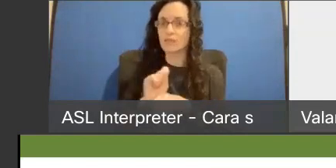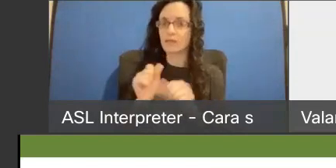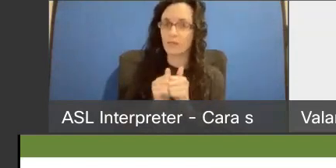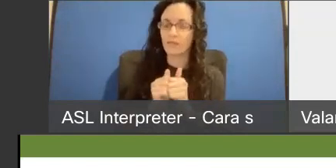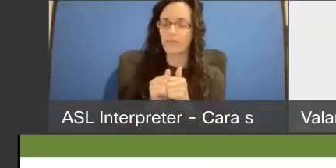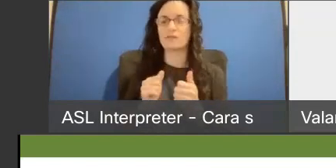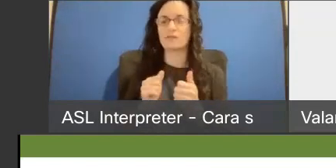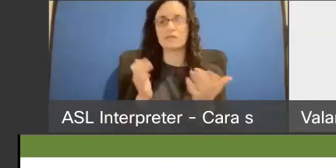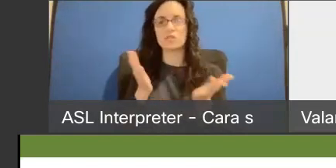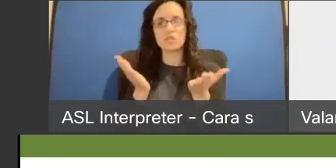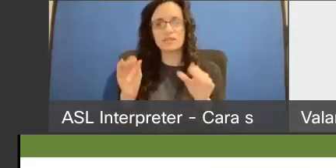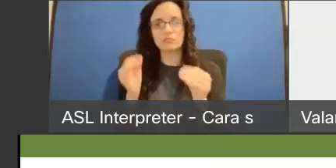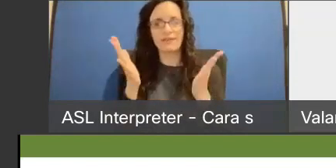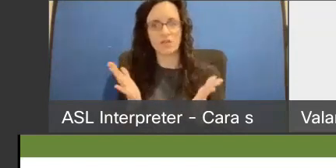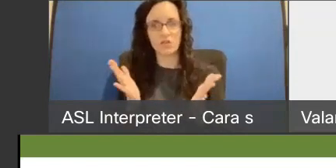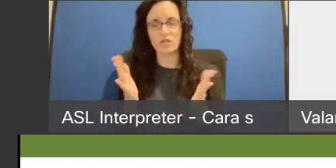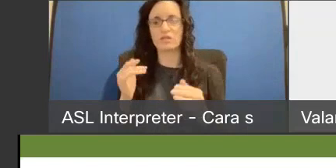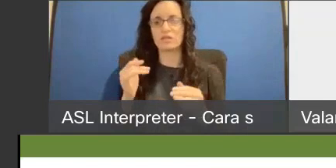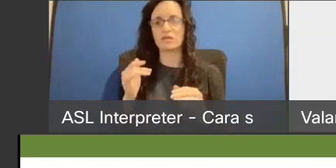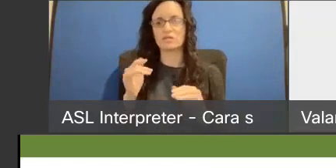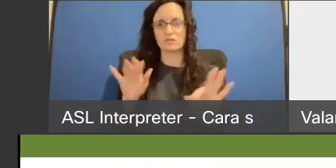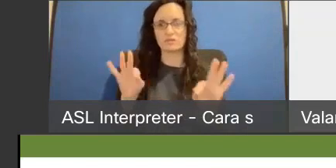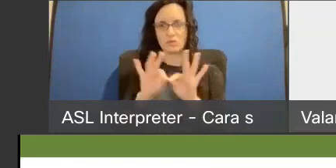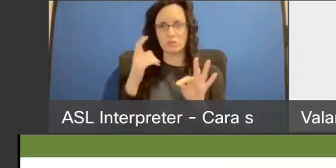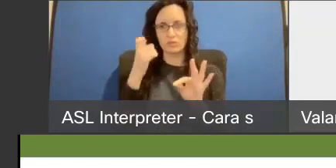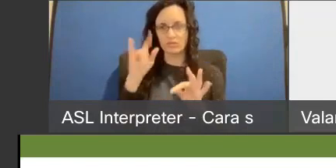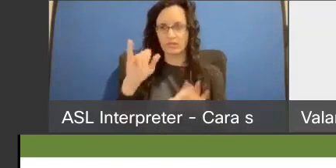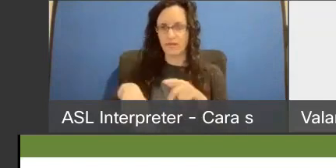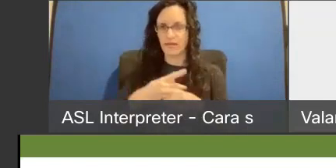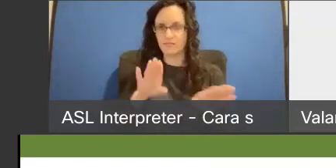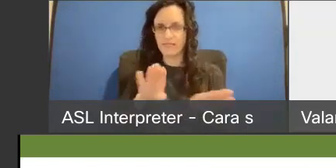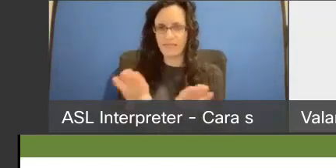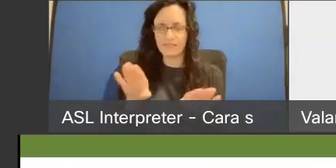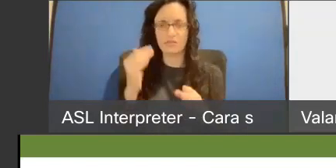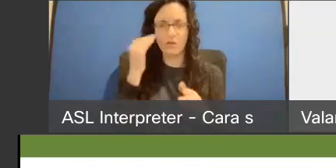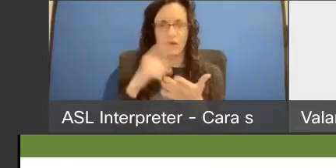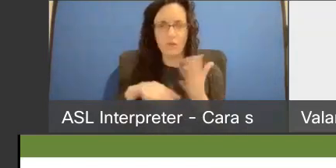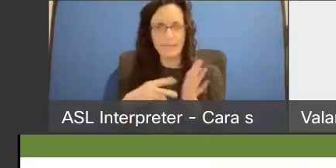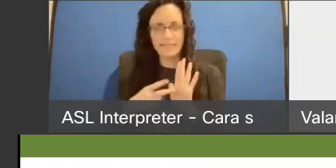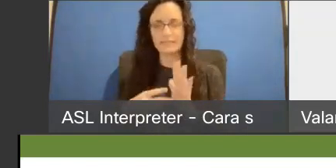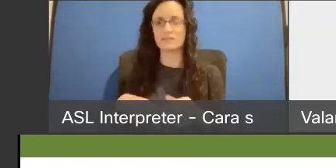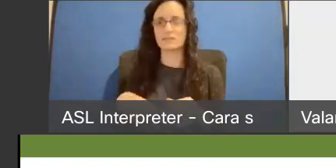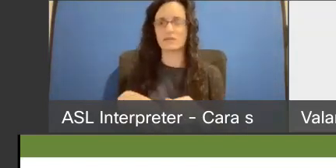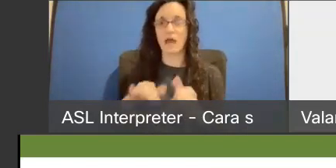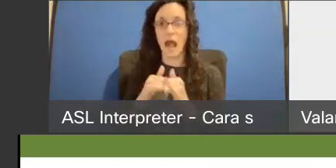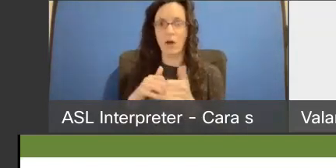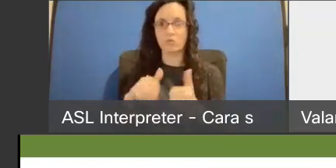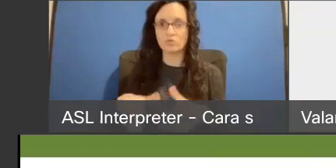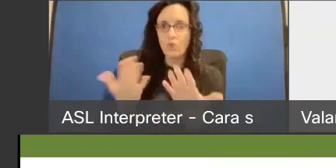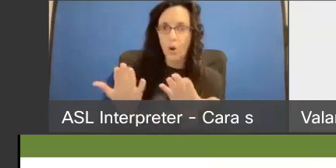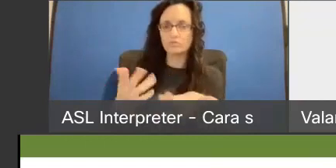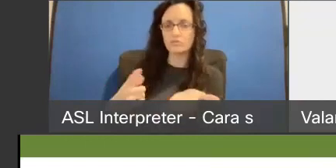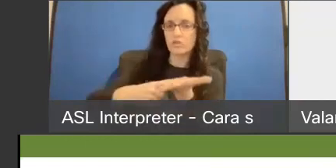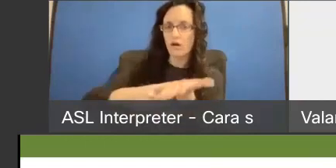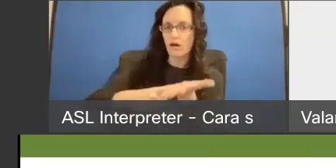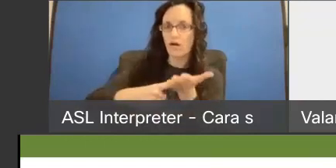a service provider or something. So understanding these things and knowing about it and being able to talk about it, I think with the people you serve,